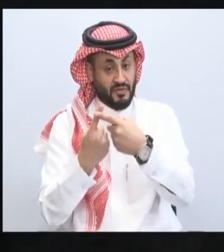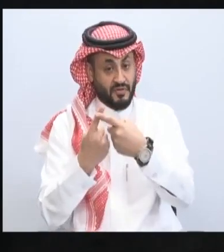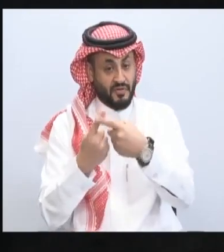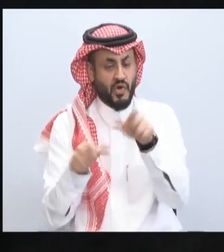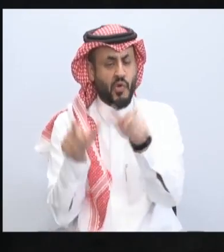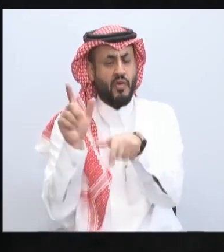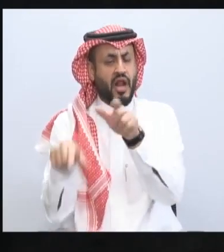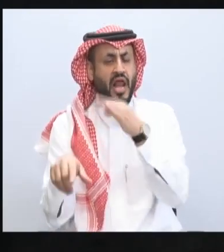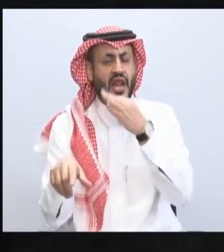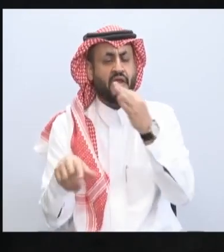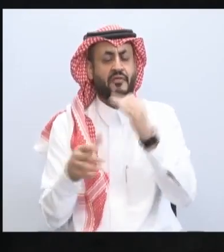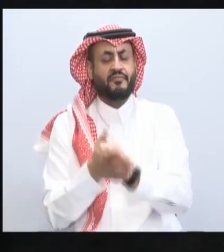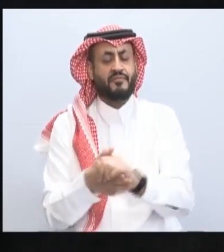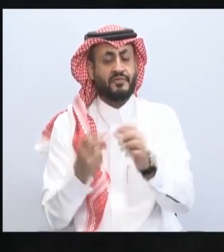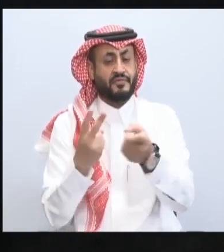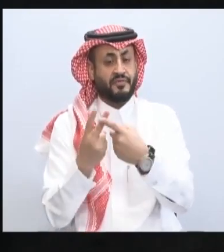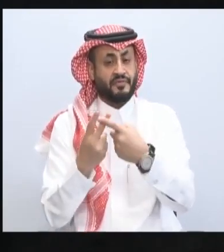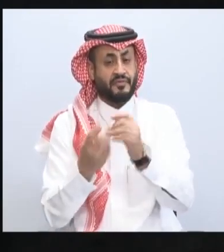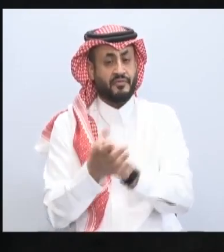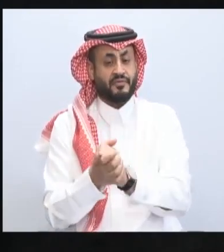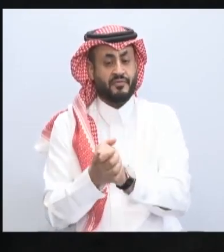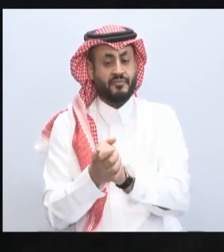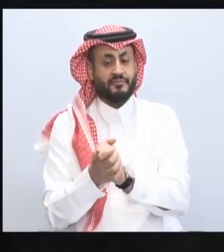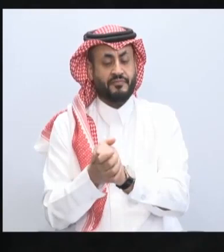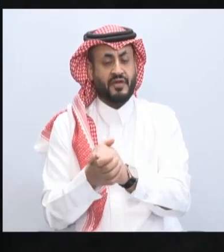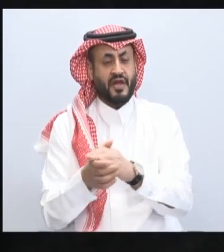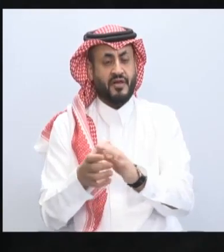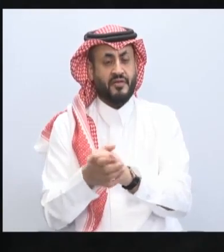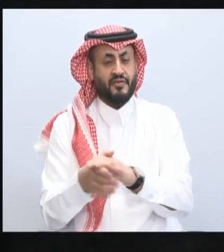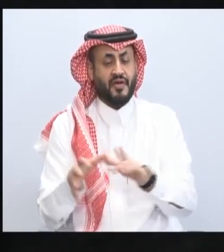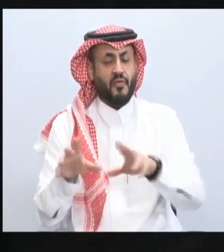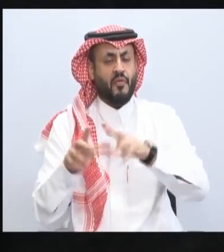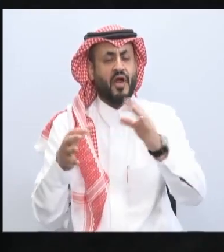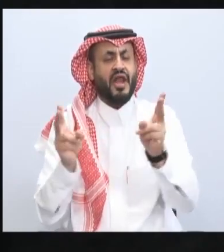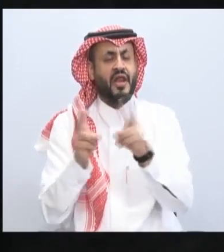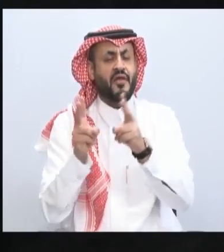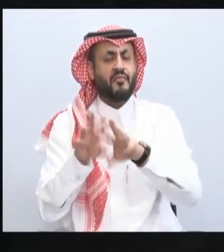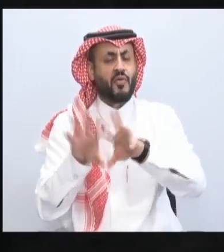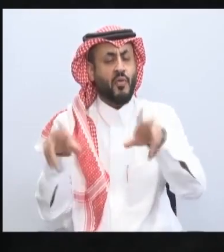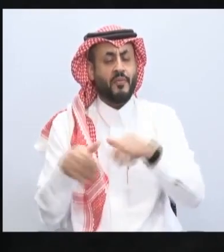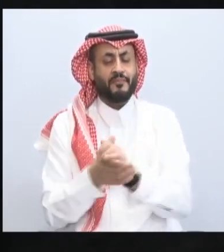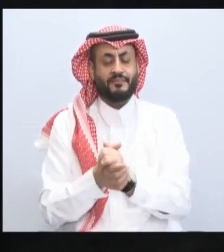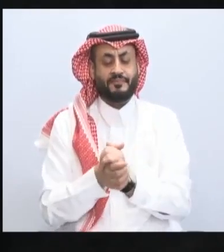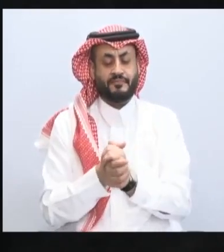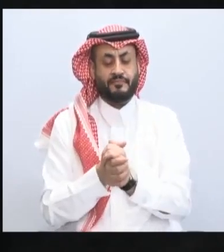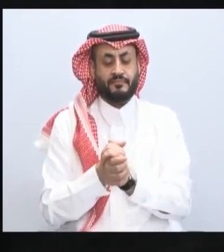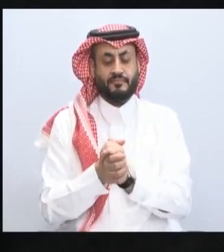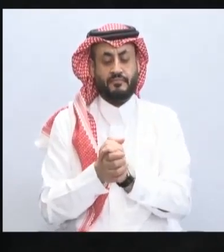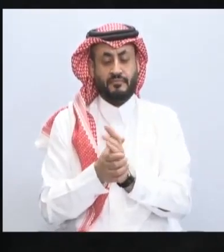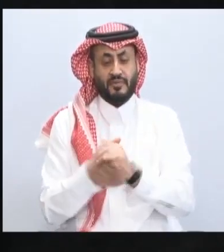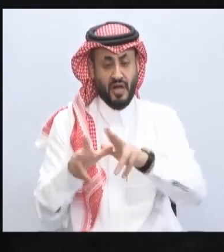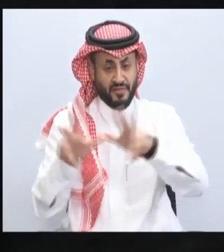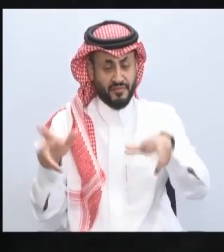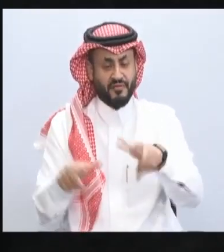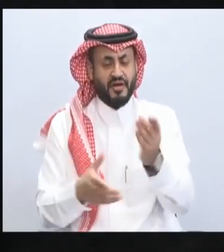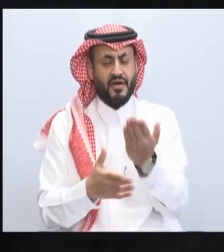language, and we are going to focus on communication in general. Now, this is the expansion reading